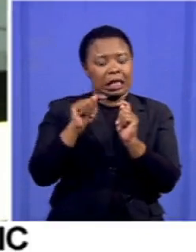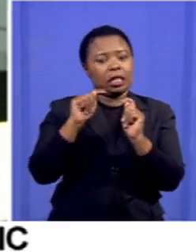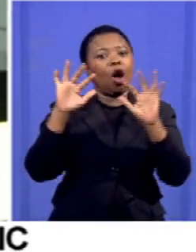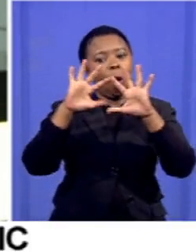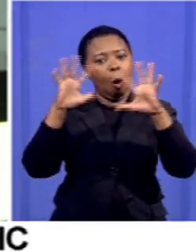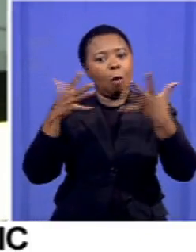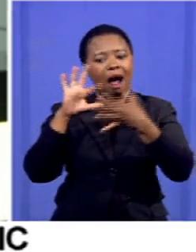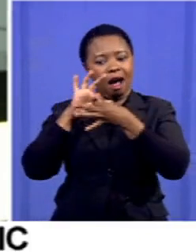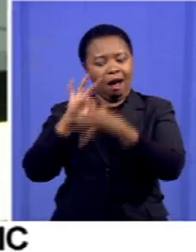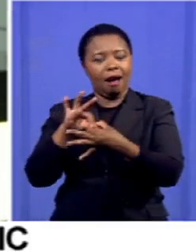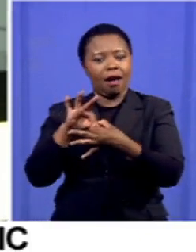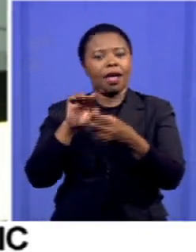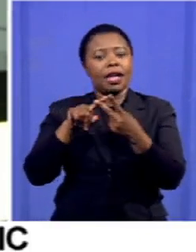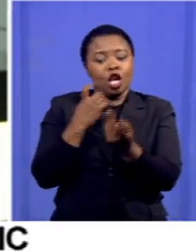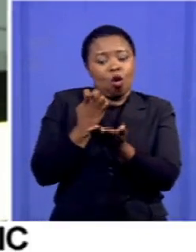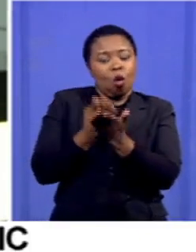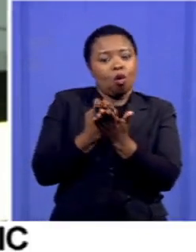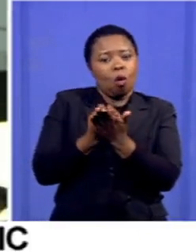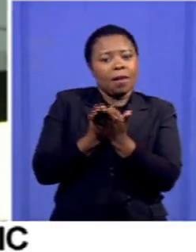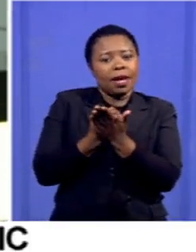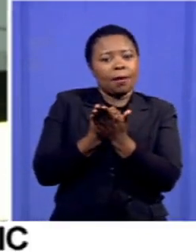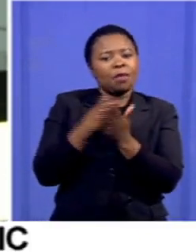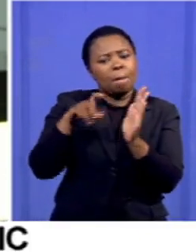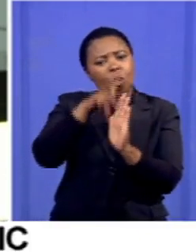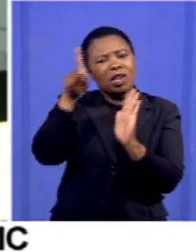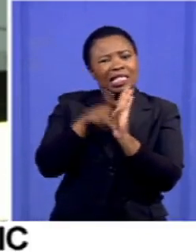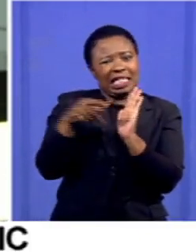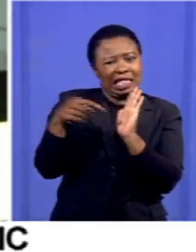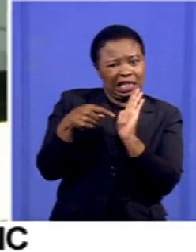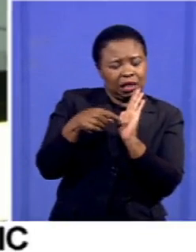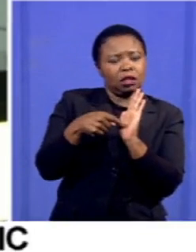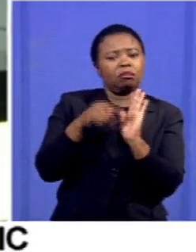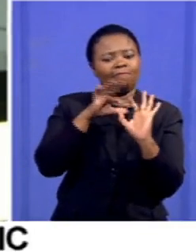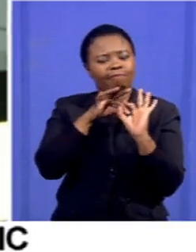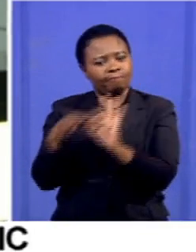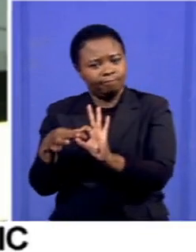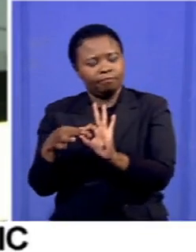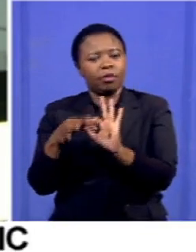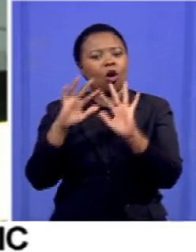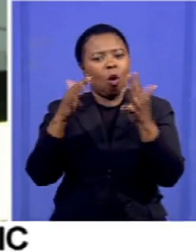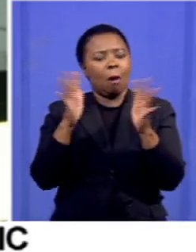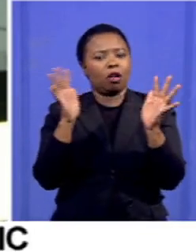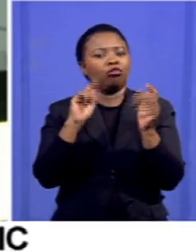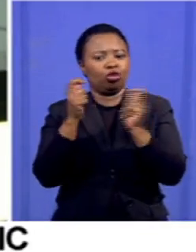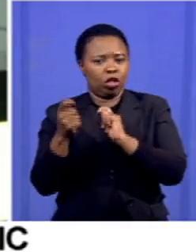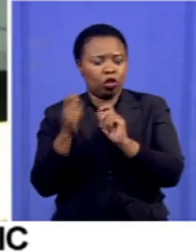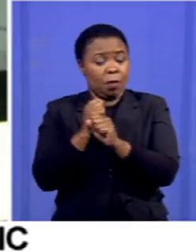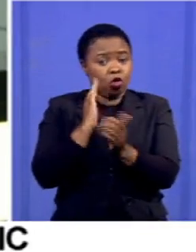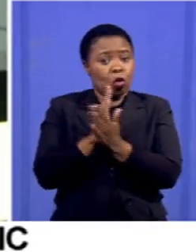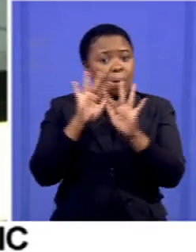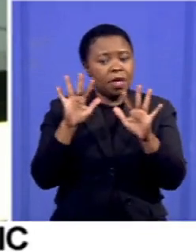globally and in economic policy, about transitioning and ensuring that people are not left